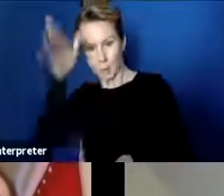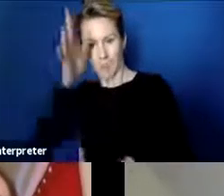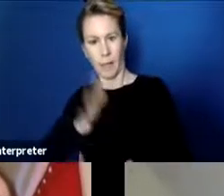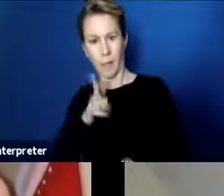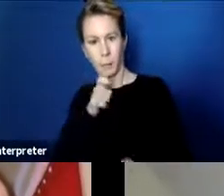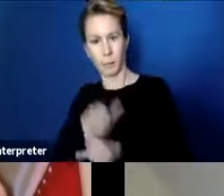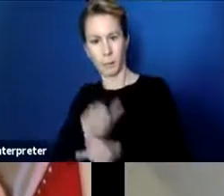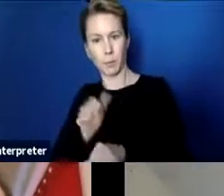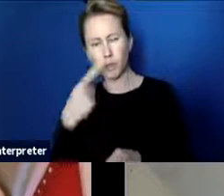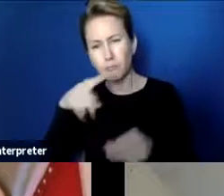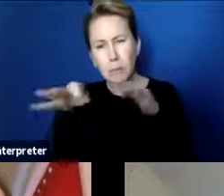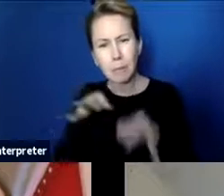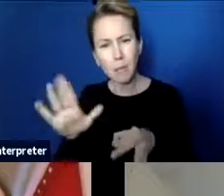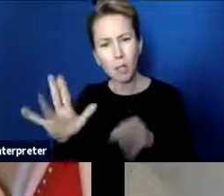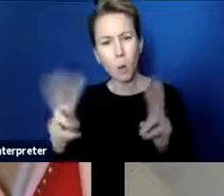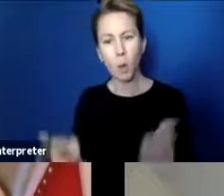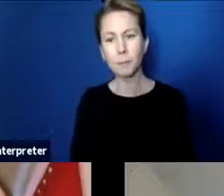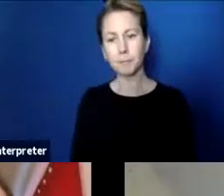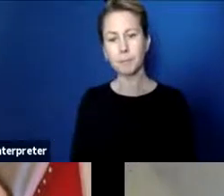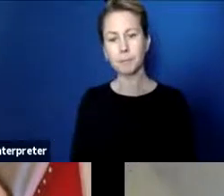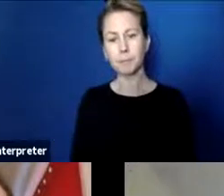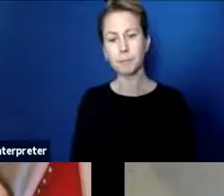no question that this virus is an act of